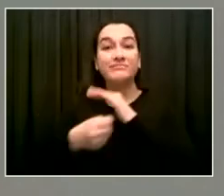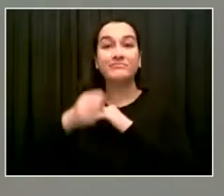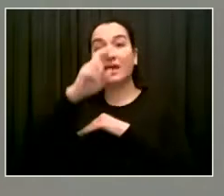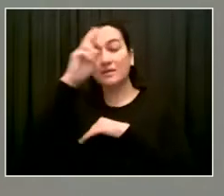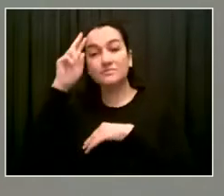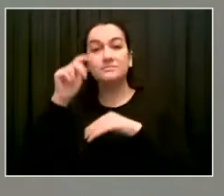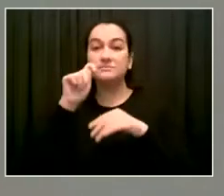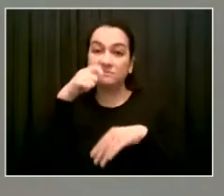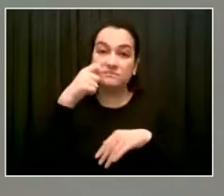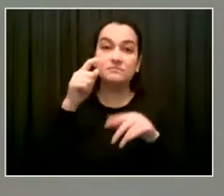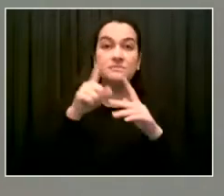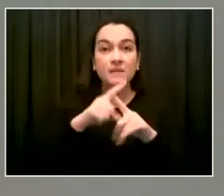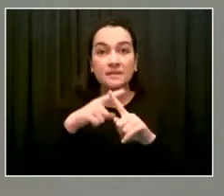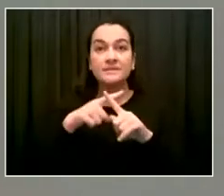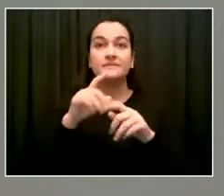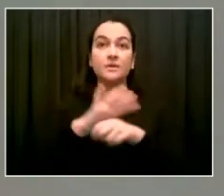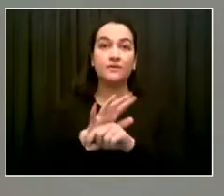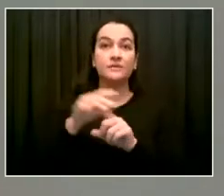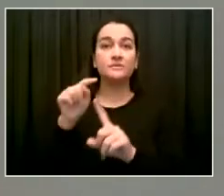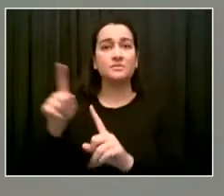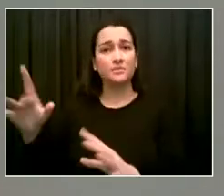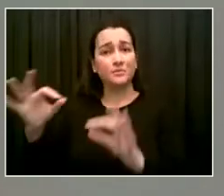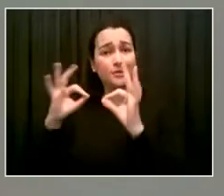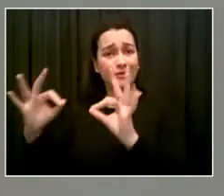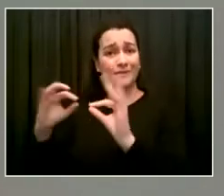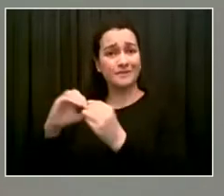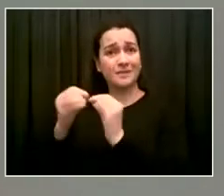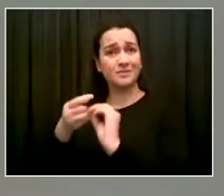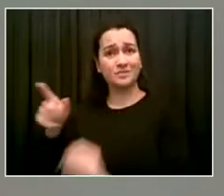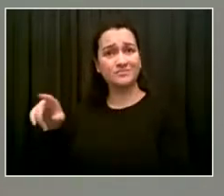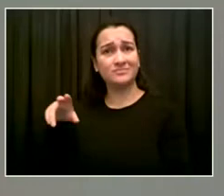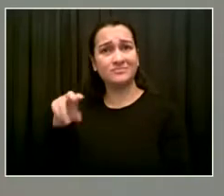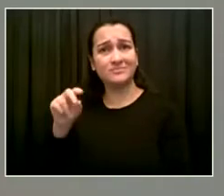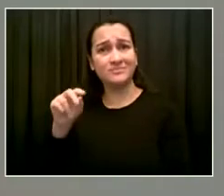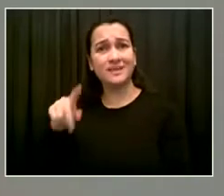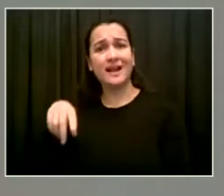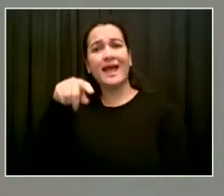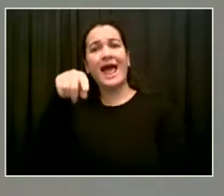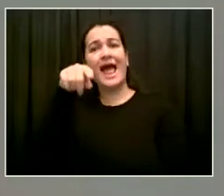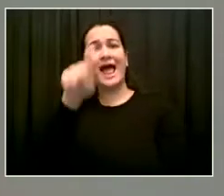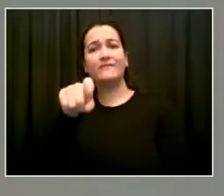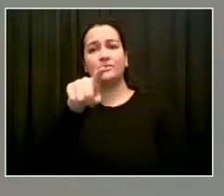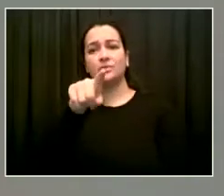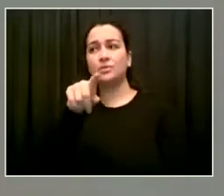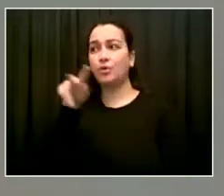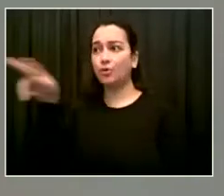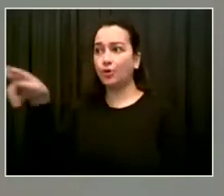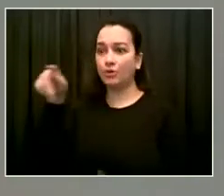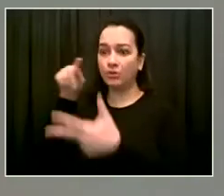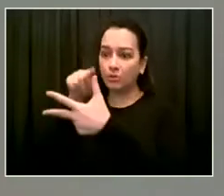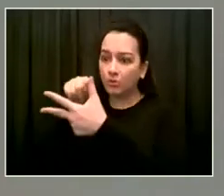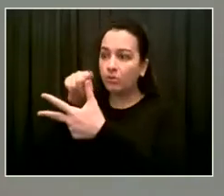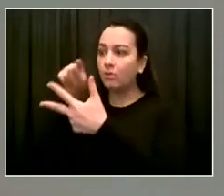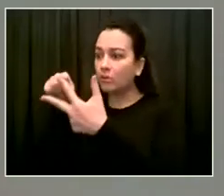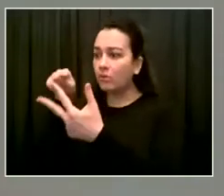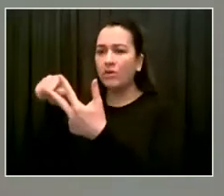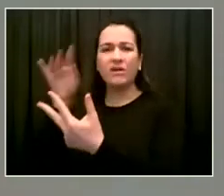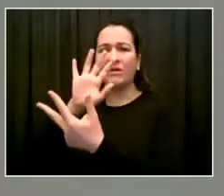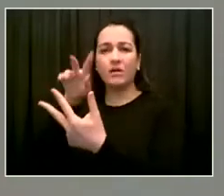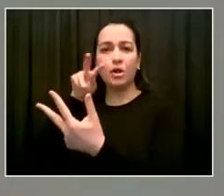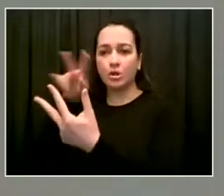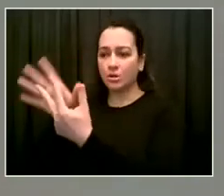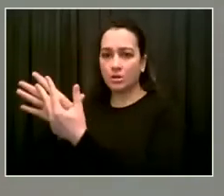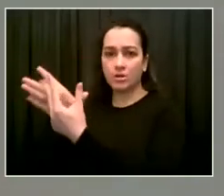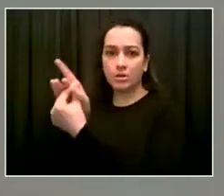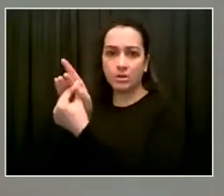together. And as you note, we are at a very high plateau that we want to get down from, and there are